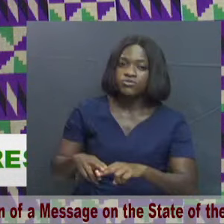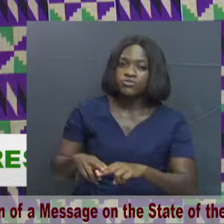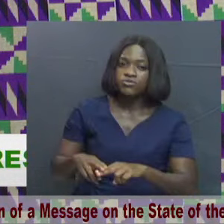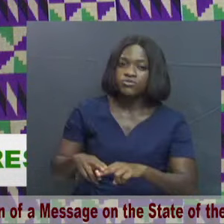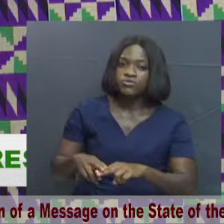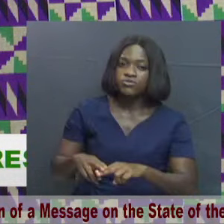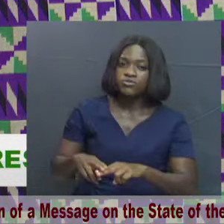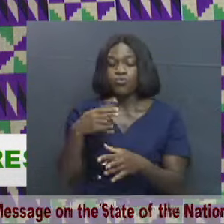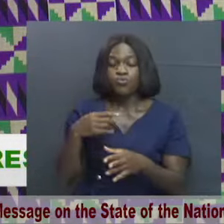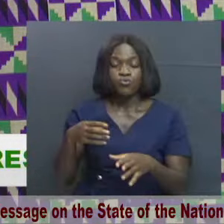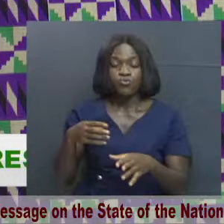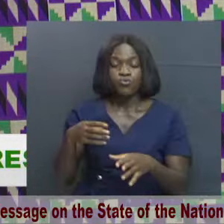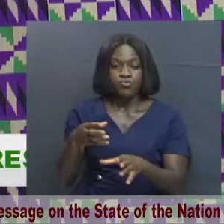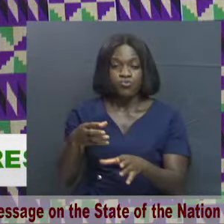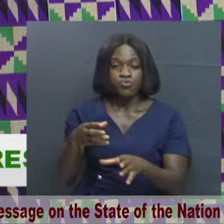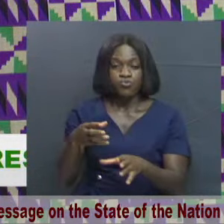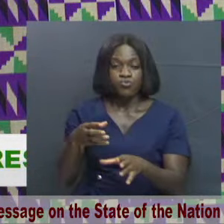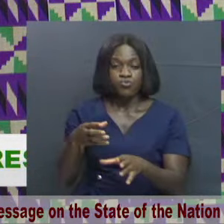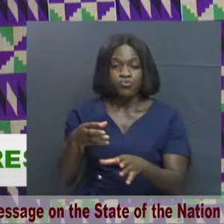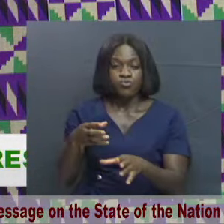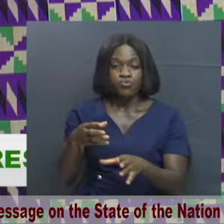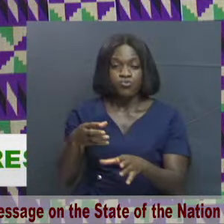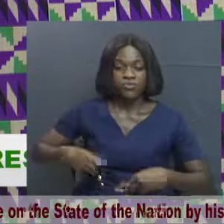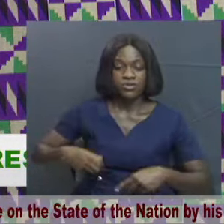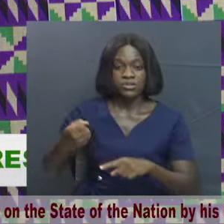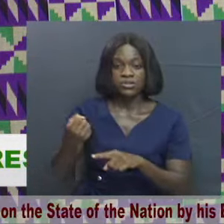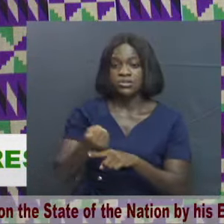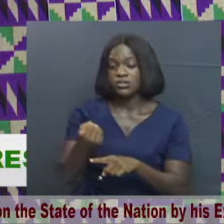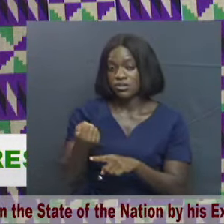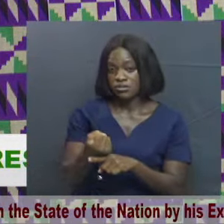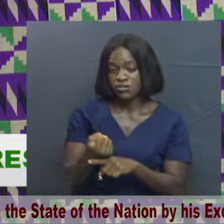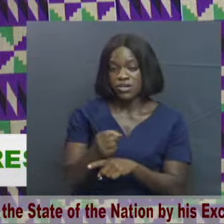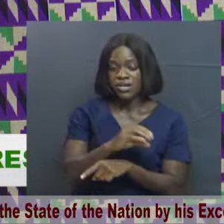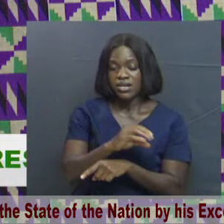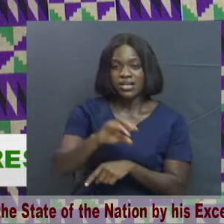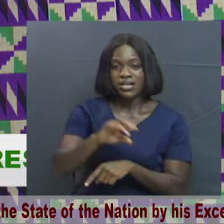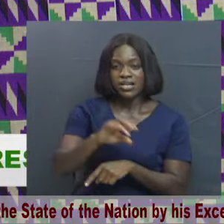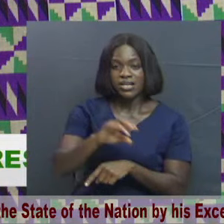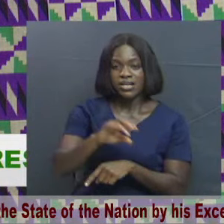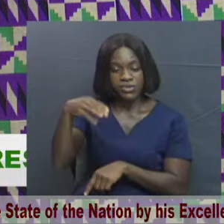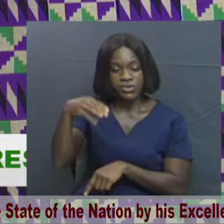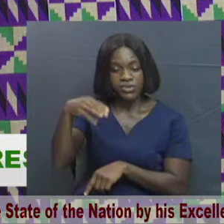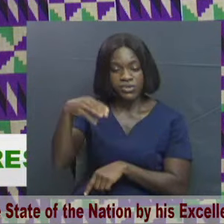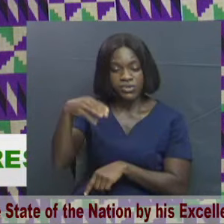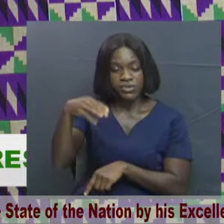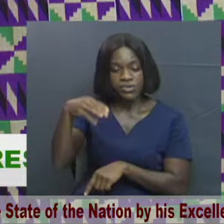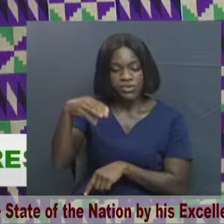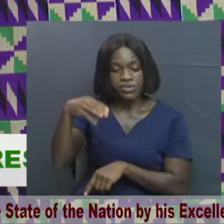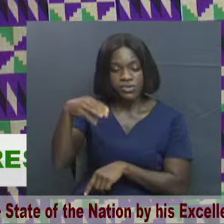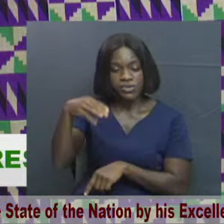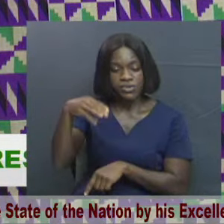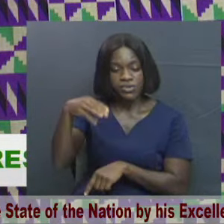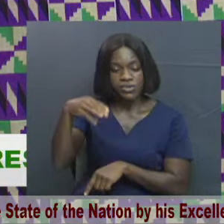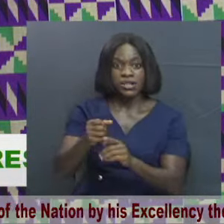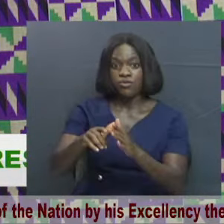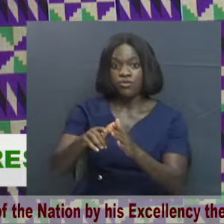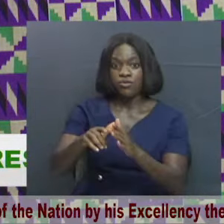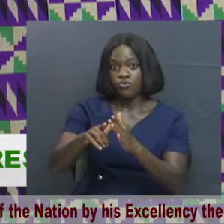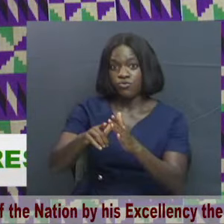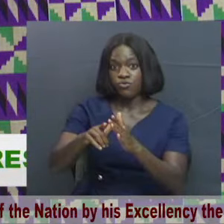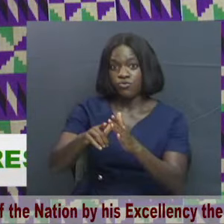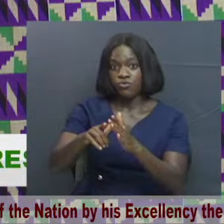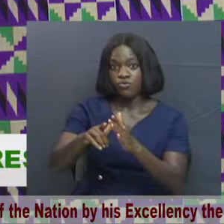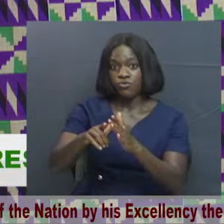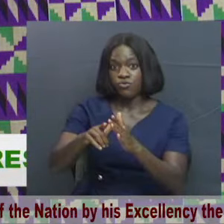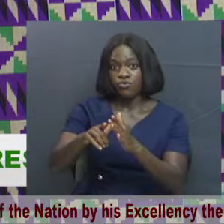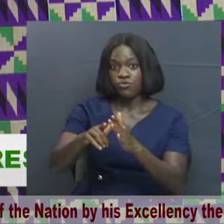and 36.3 7% effective increase for the lowest earning pensioners the 15%